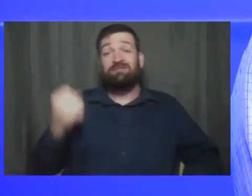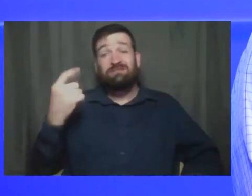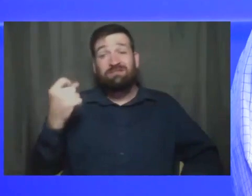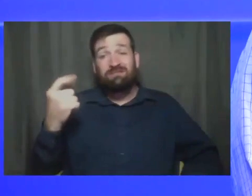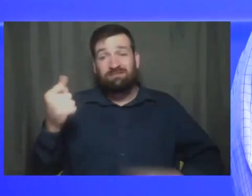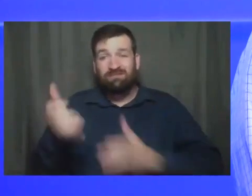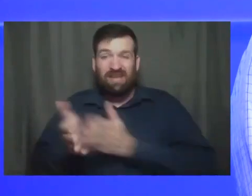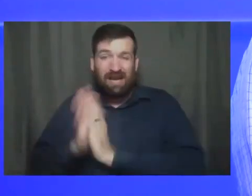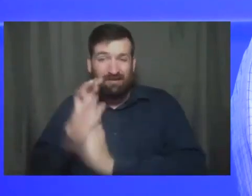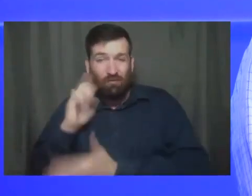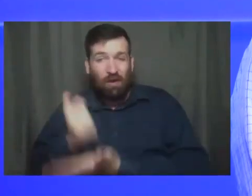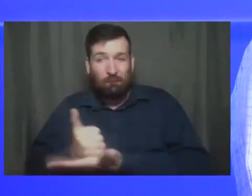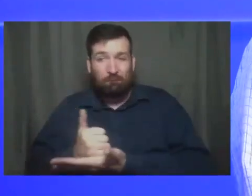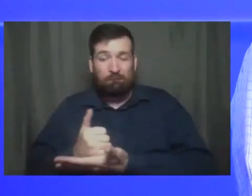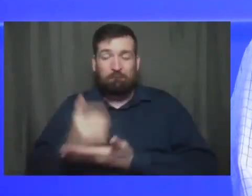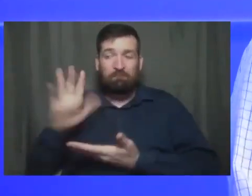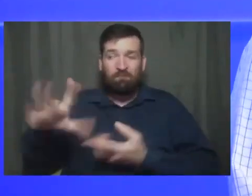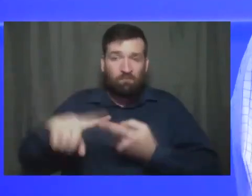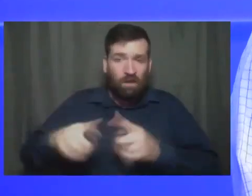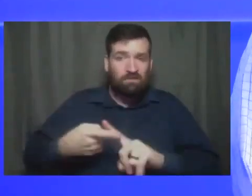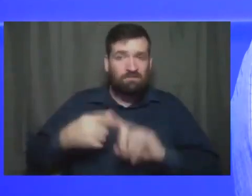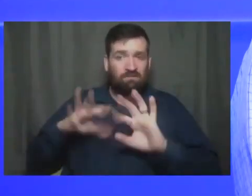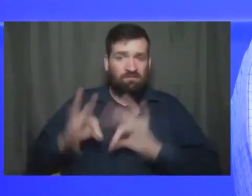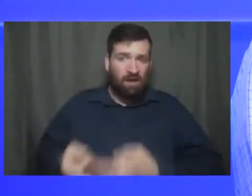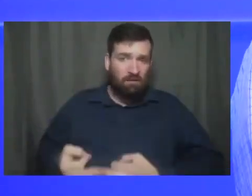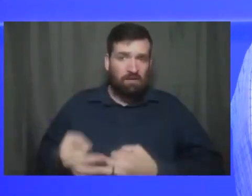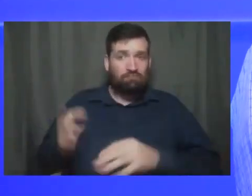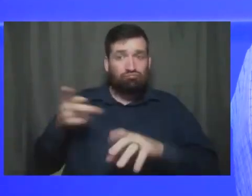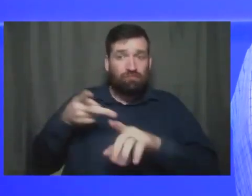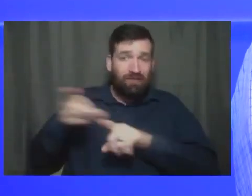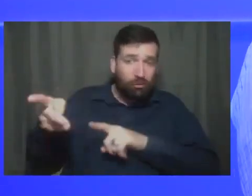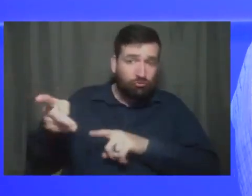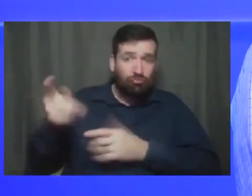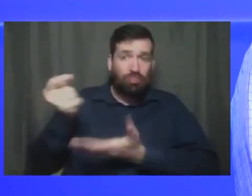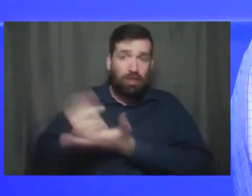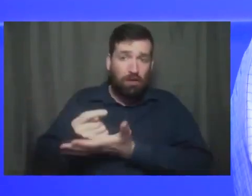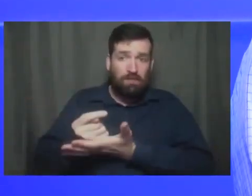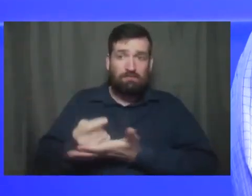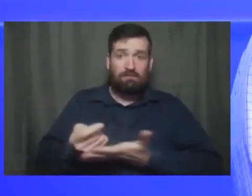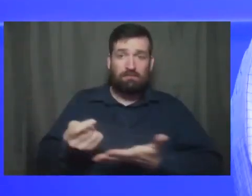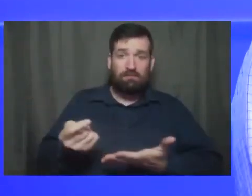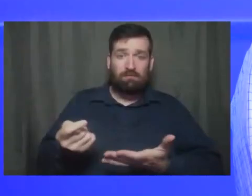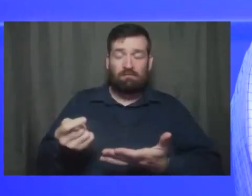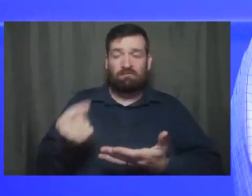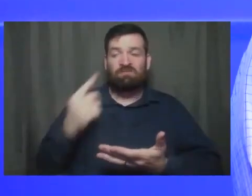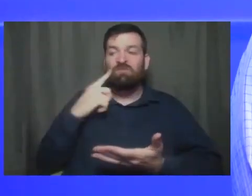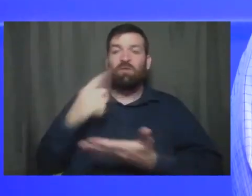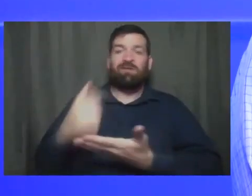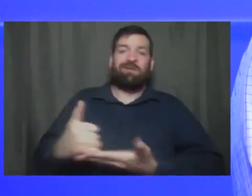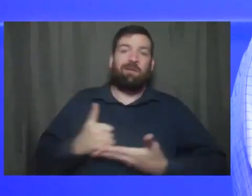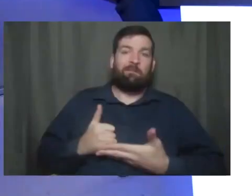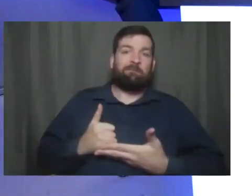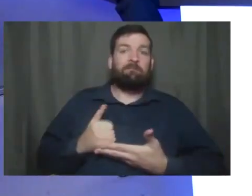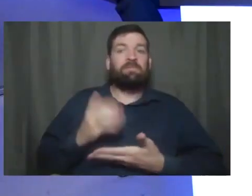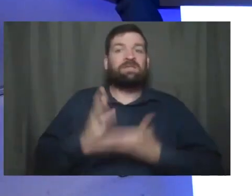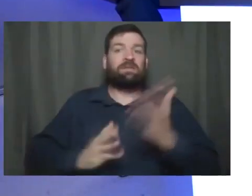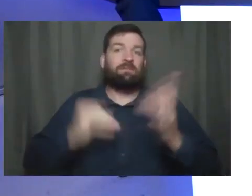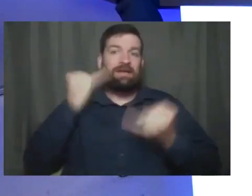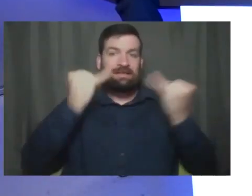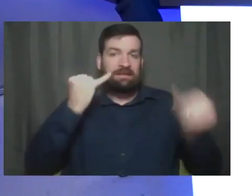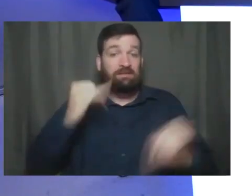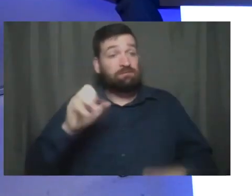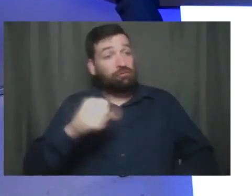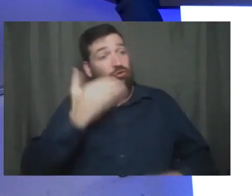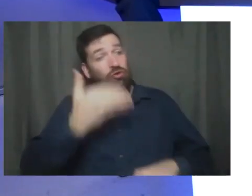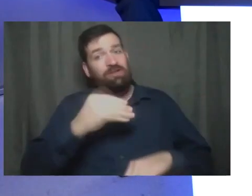So asking your friends, family members, even professionals in therapy for some assistance and some ideas. Good advice. And Deb, yes,